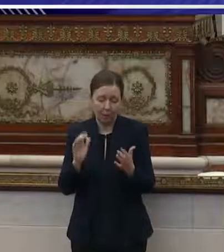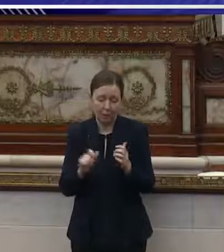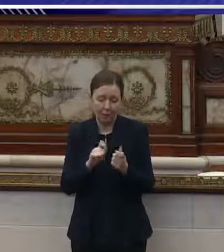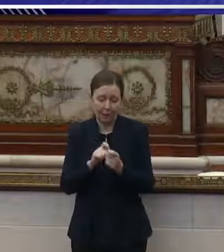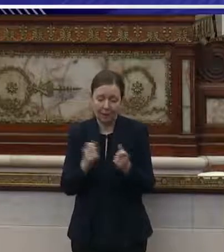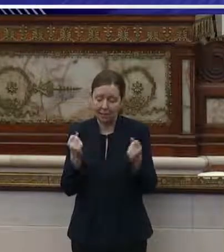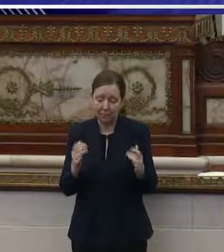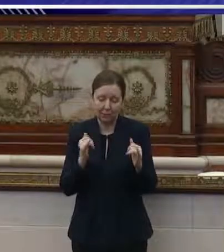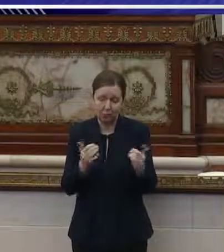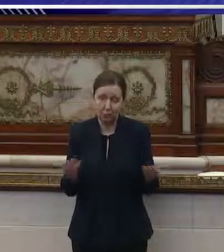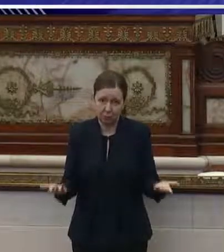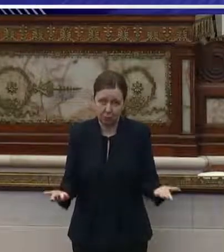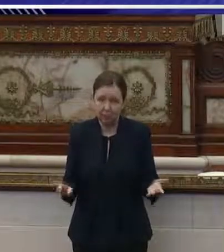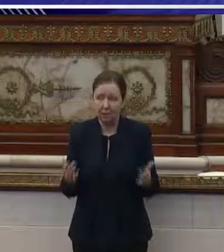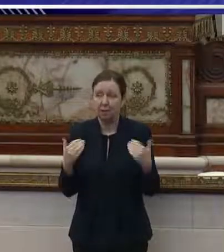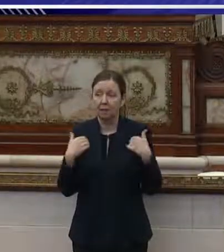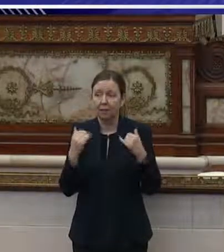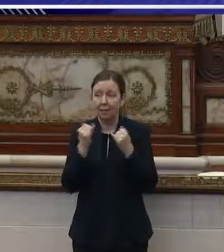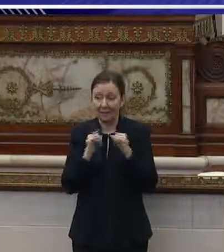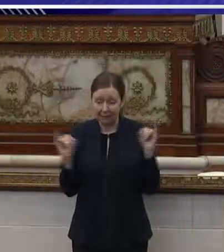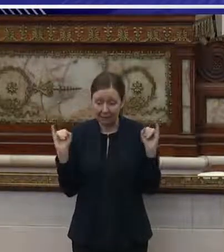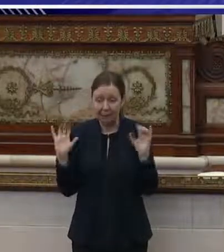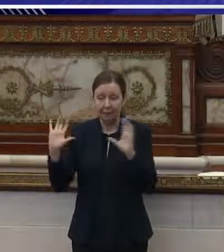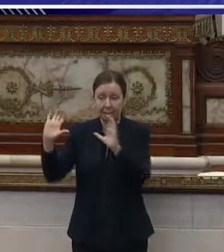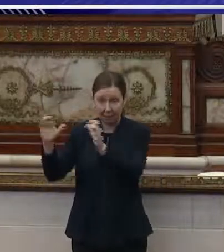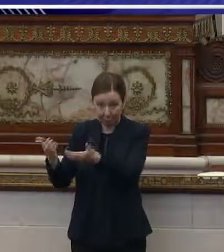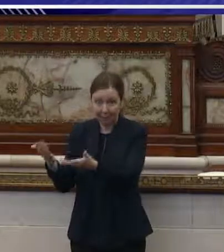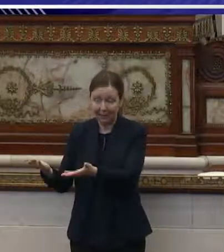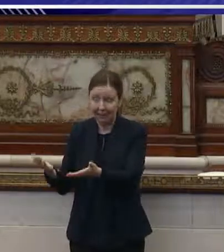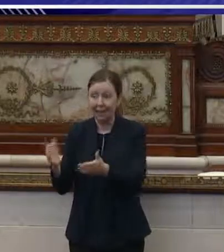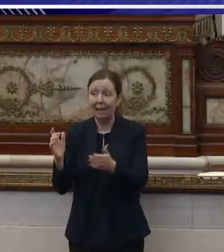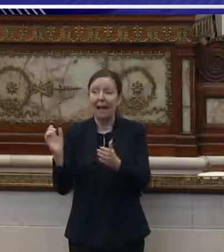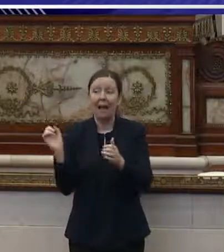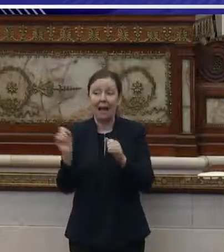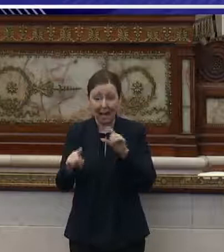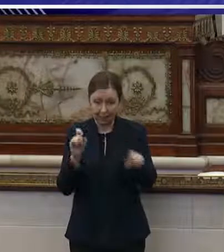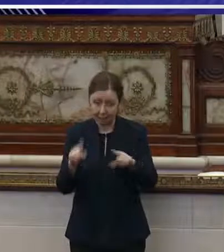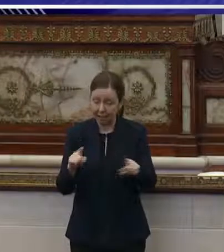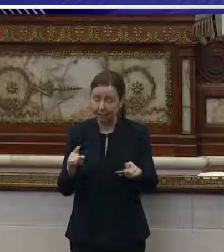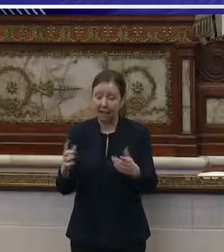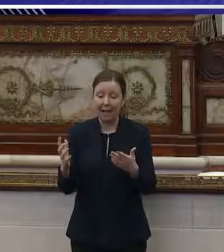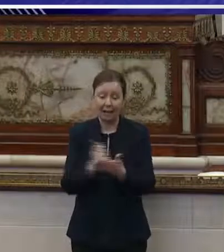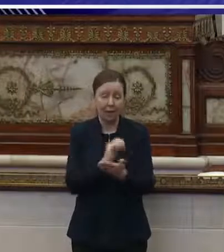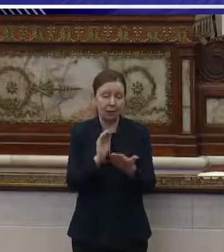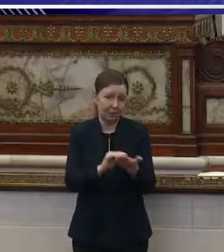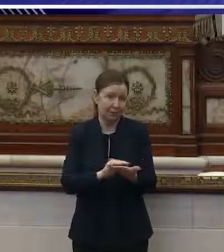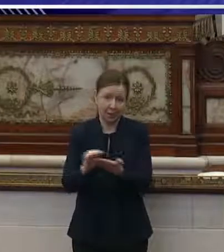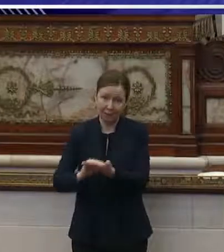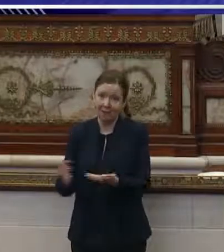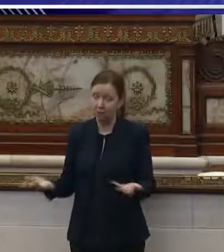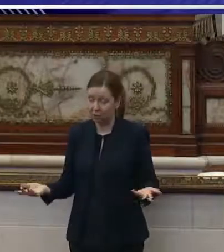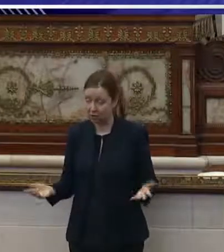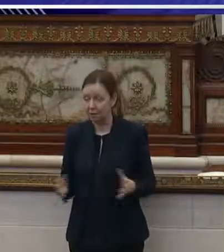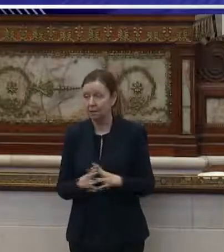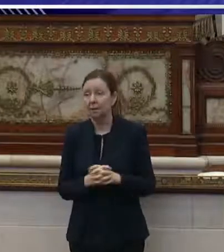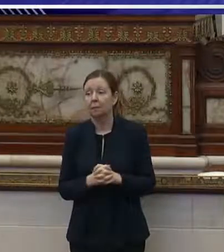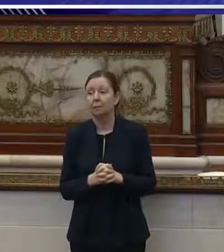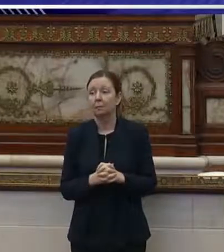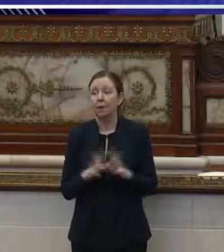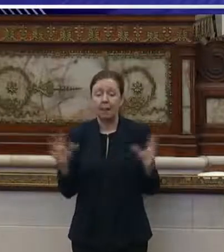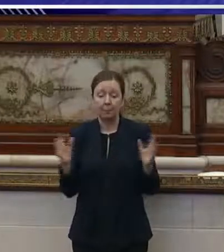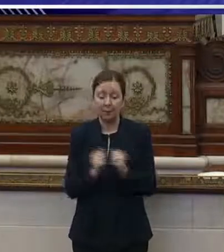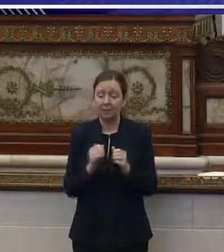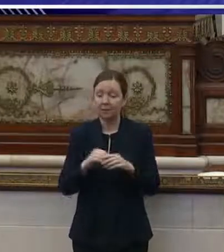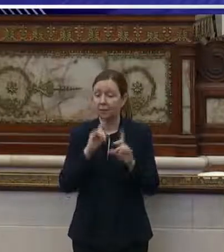much as you do, is to have an independent body asking those questions and gathering documentation and put that together